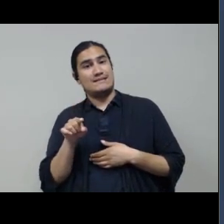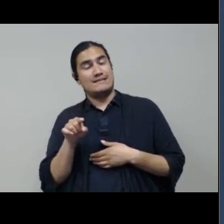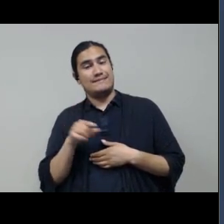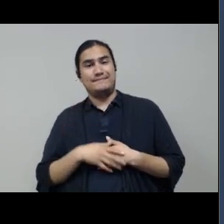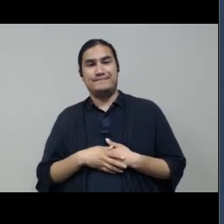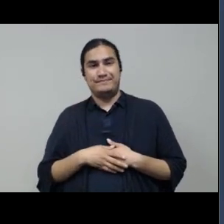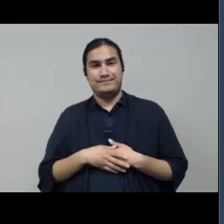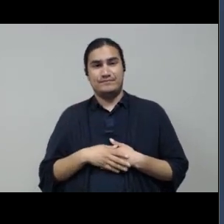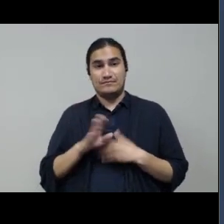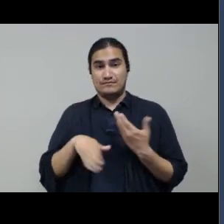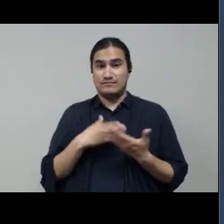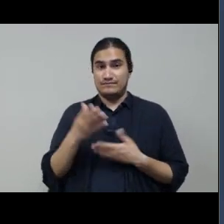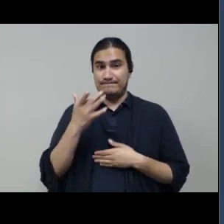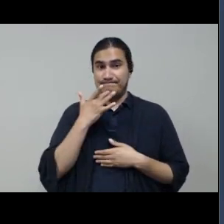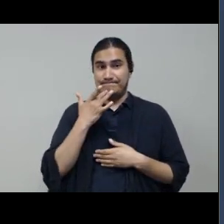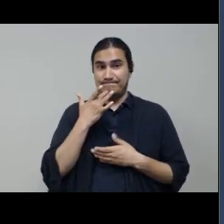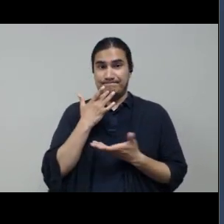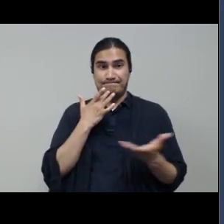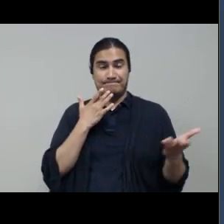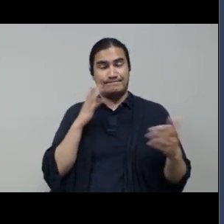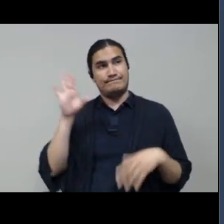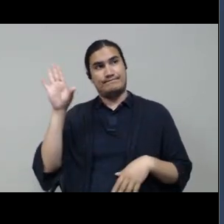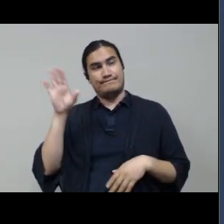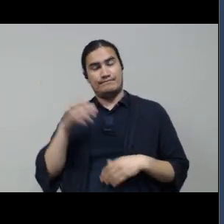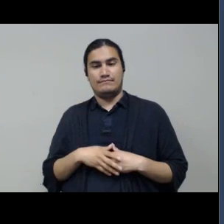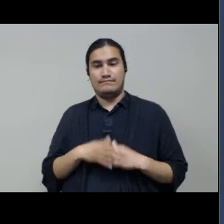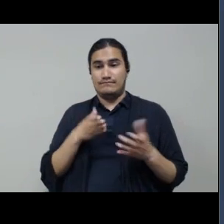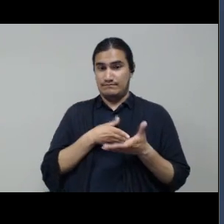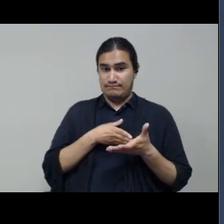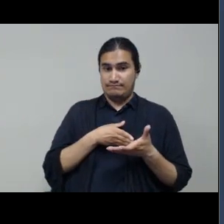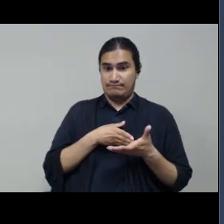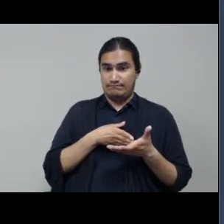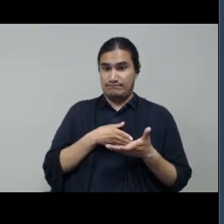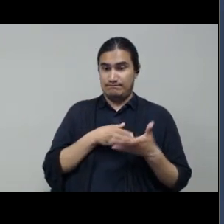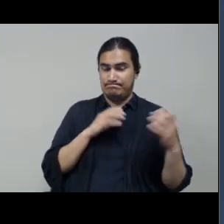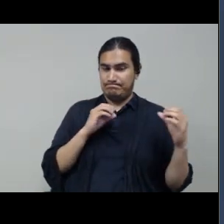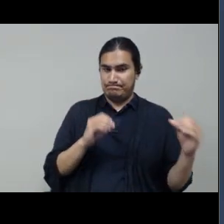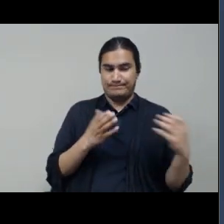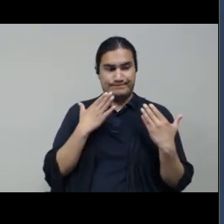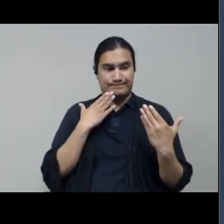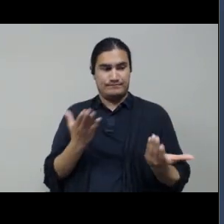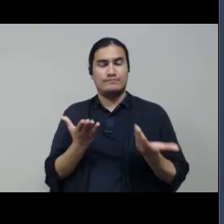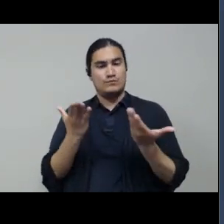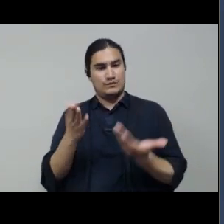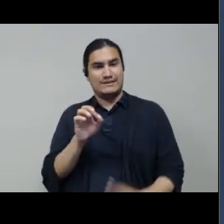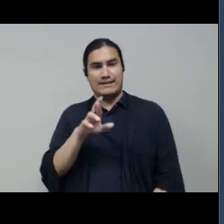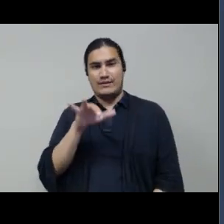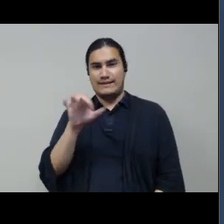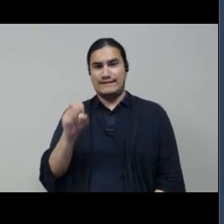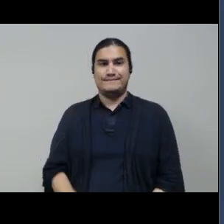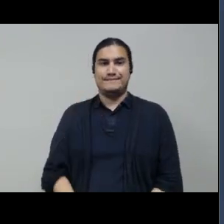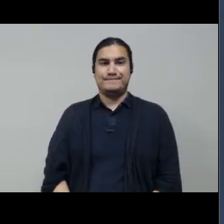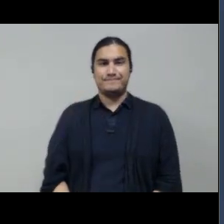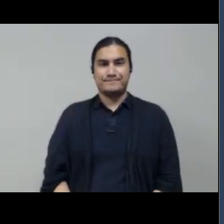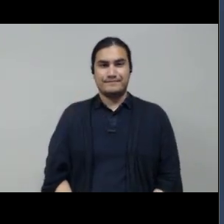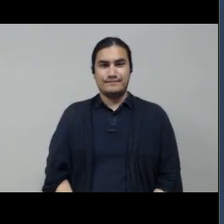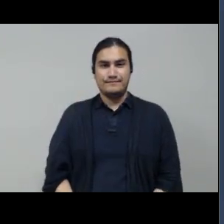All those in favor? Aye. Opposed? Thank you. Motion carries.